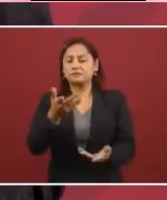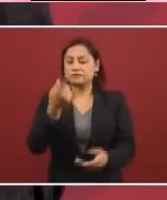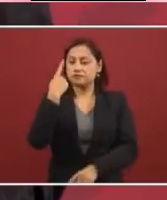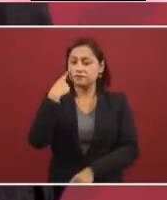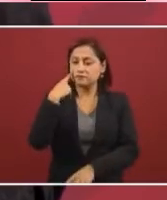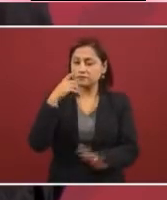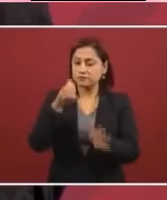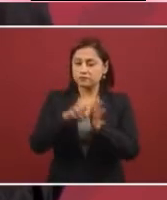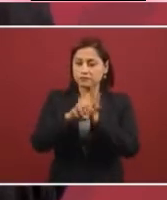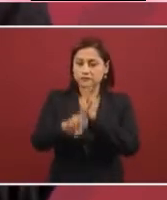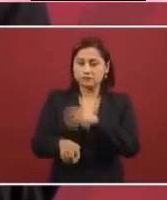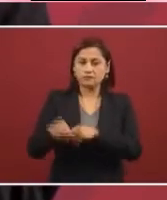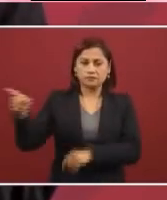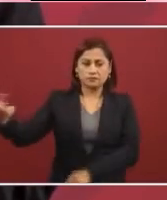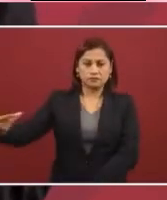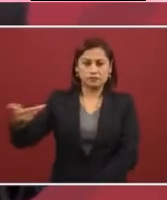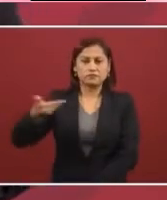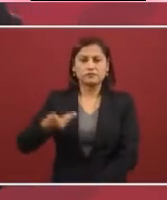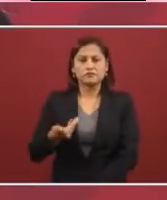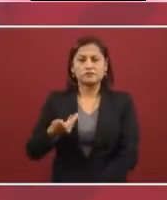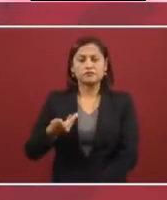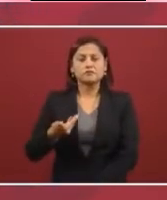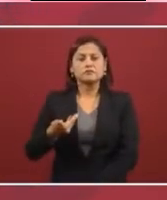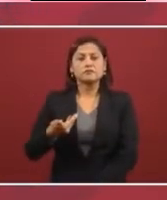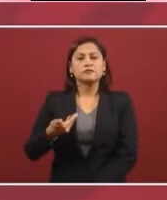They were asking me, for example,